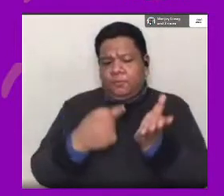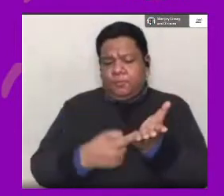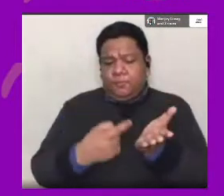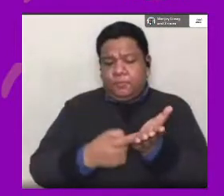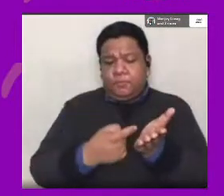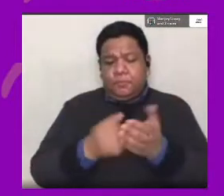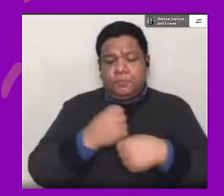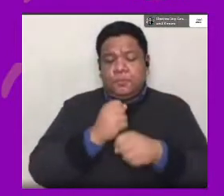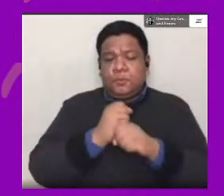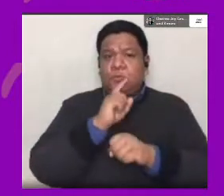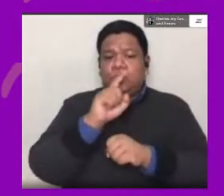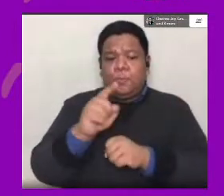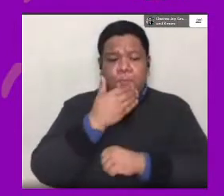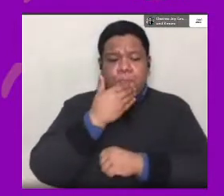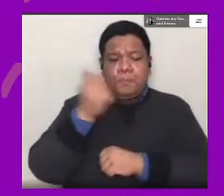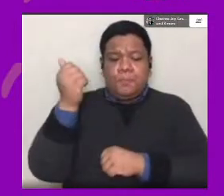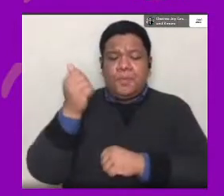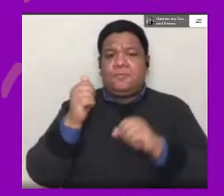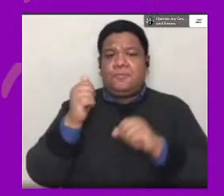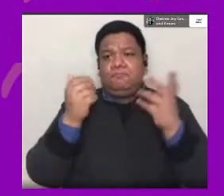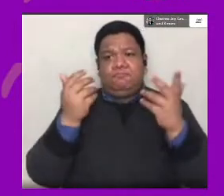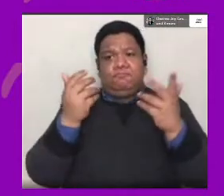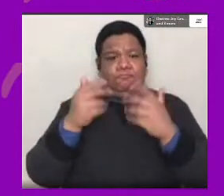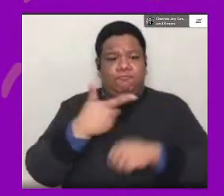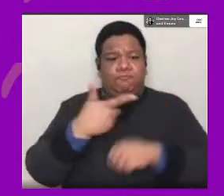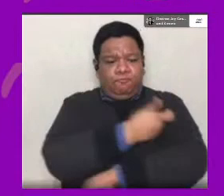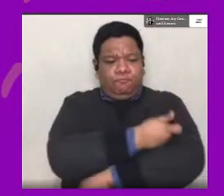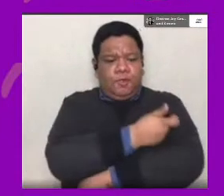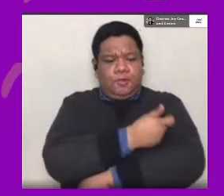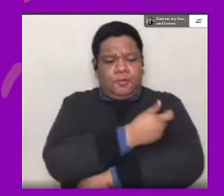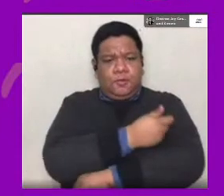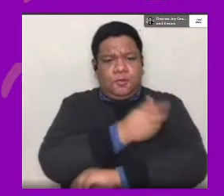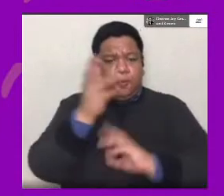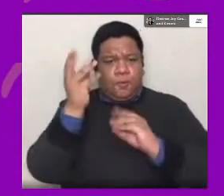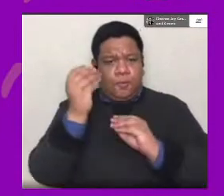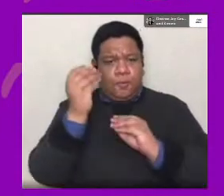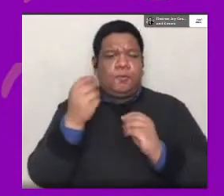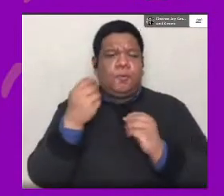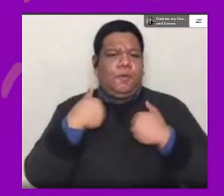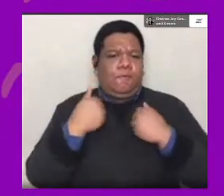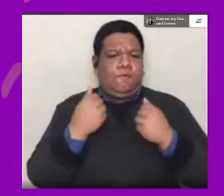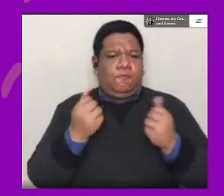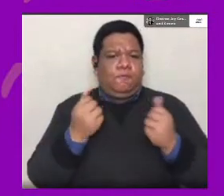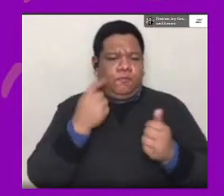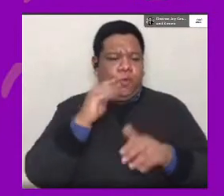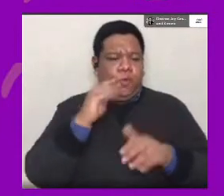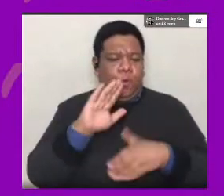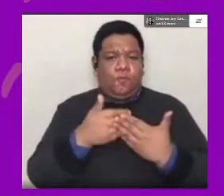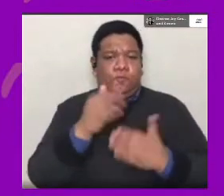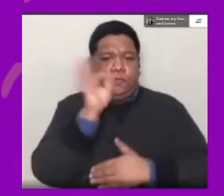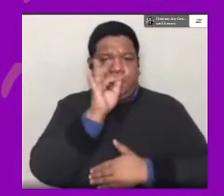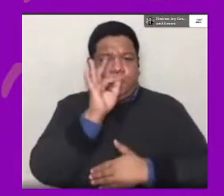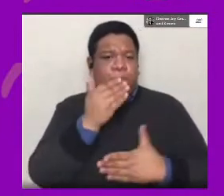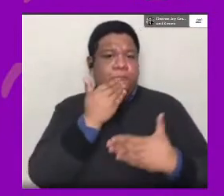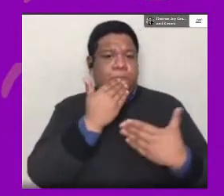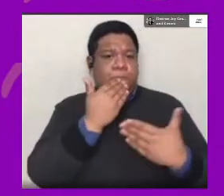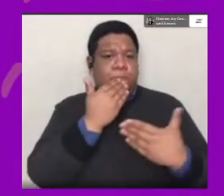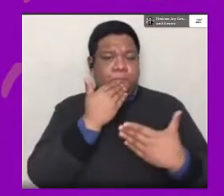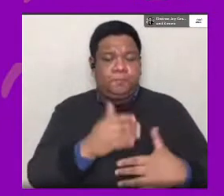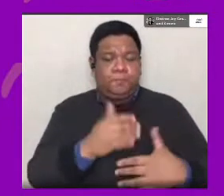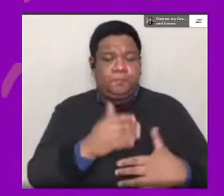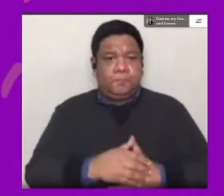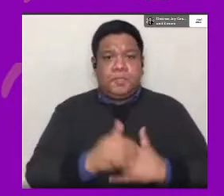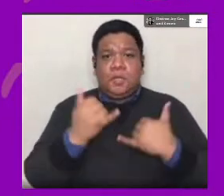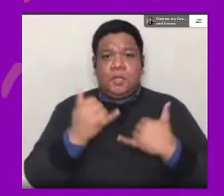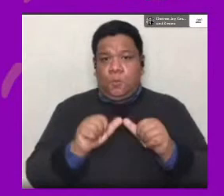vaccine rollout and uptake is possible for Filipinos. Thank you so much again. Before we continue,